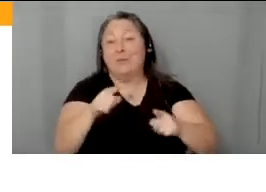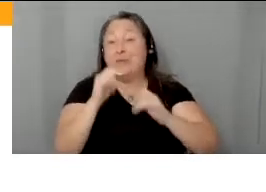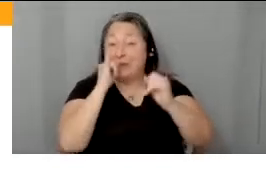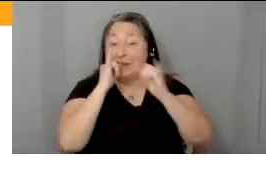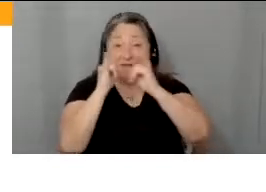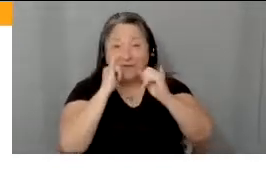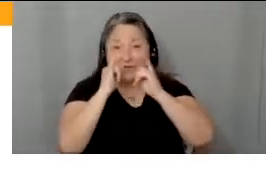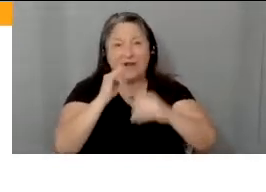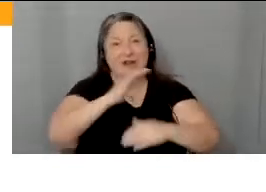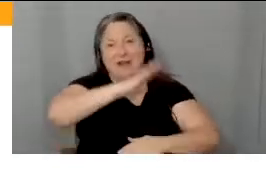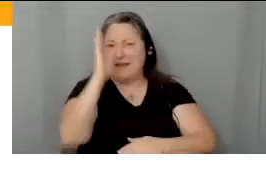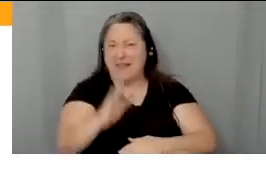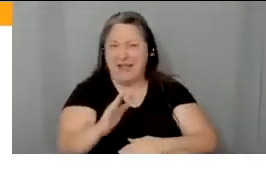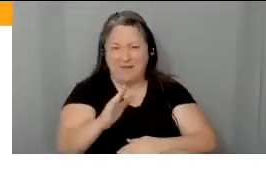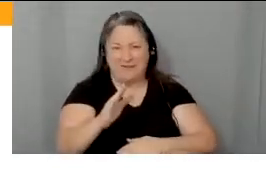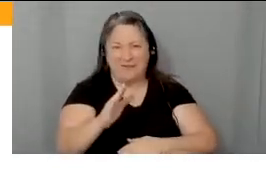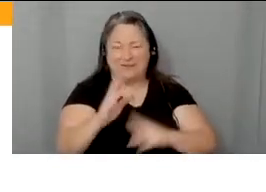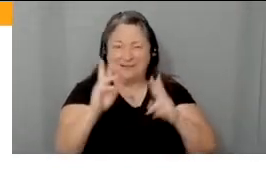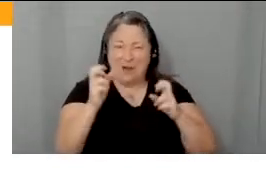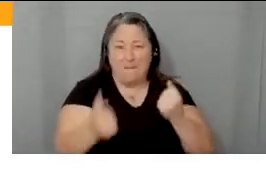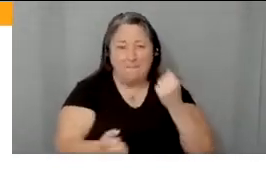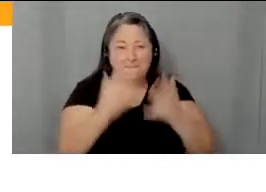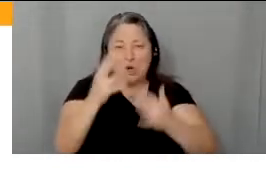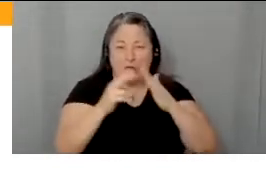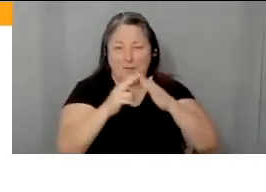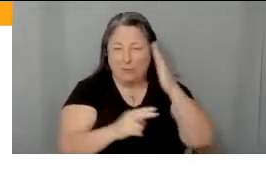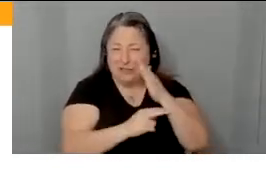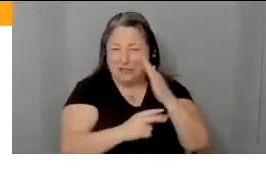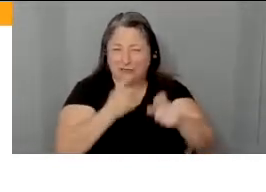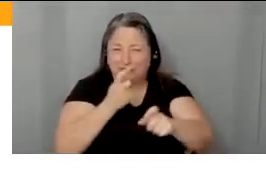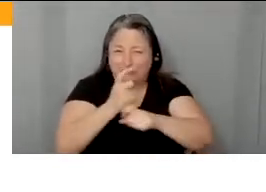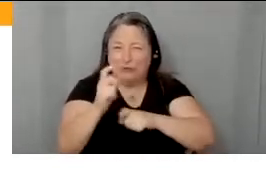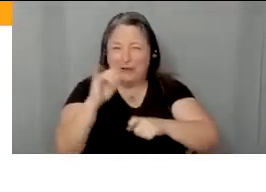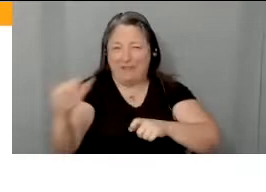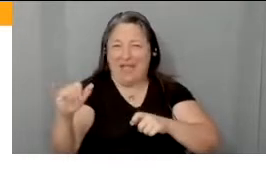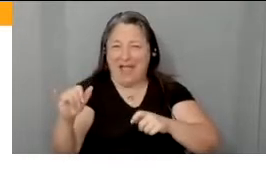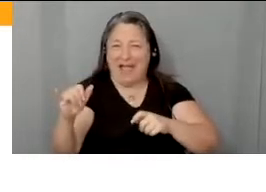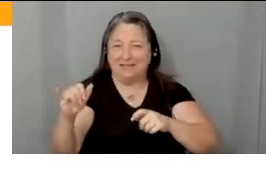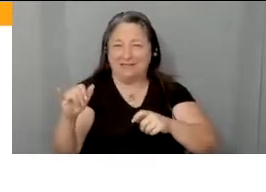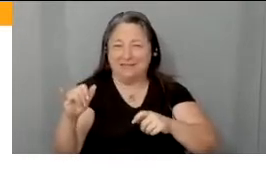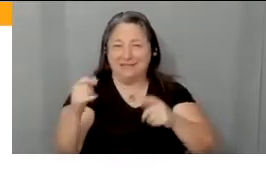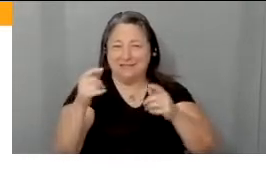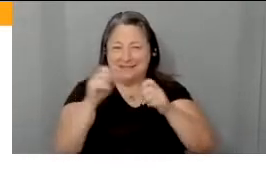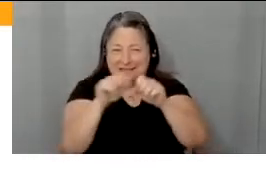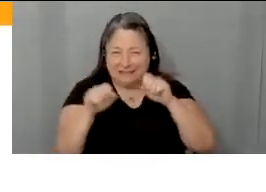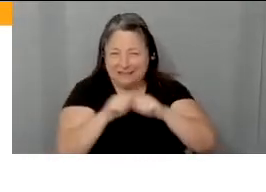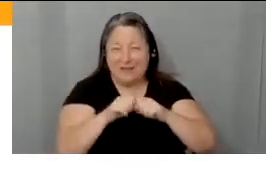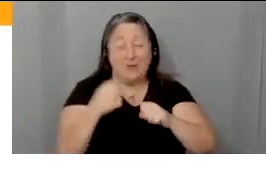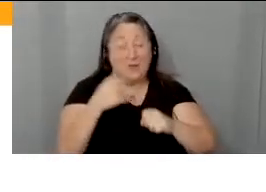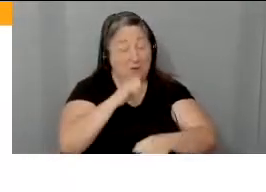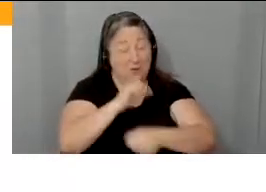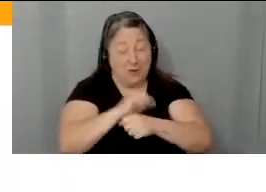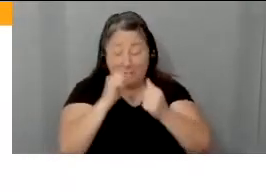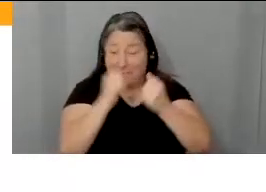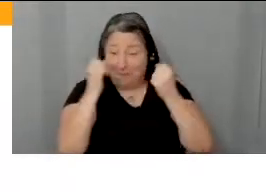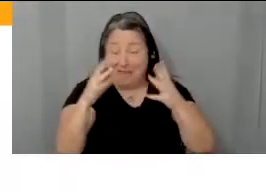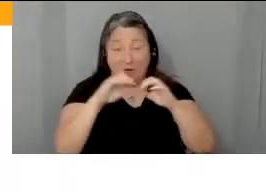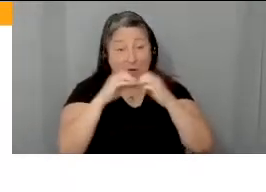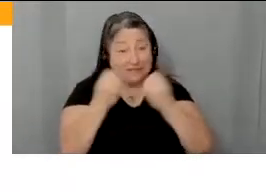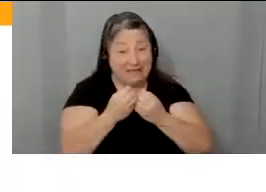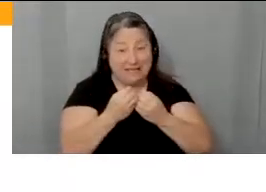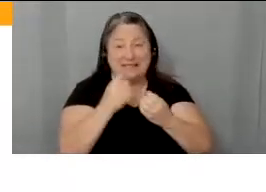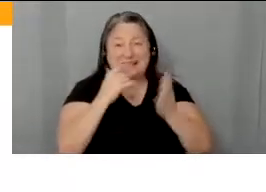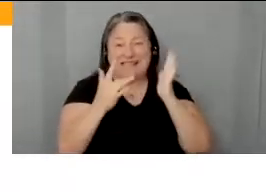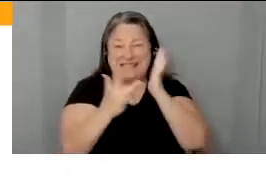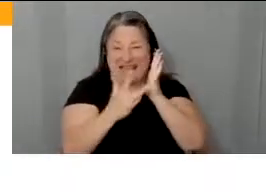burn a bridge. Our community is, we work with organizational development consultants, and there's a technical term